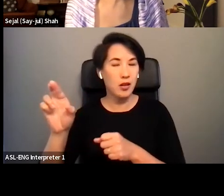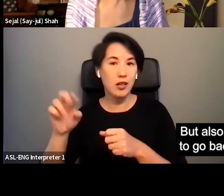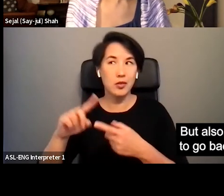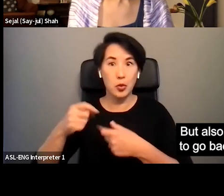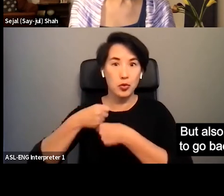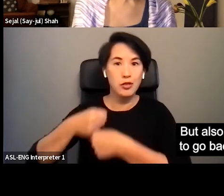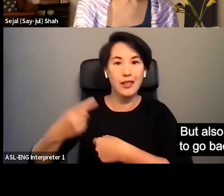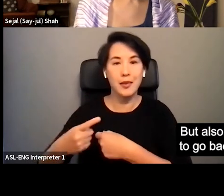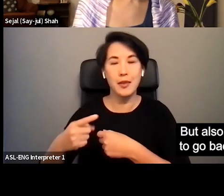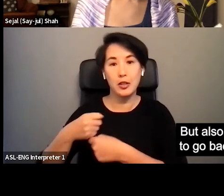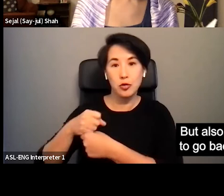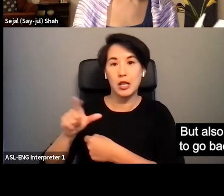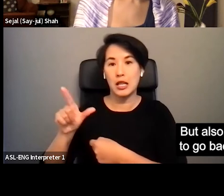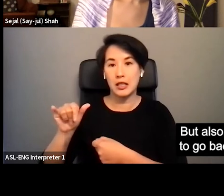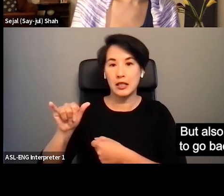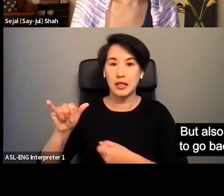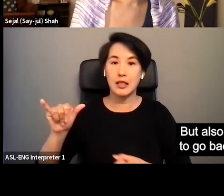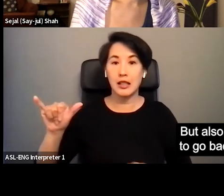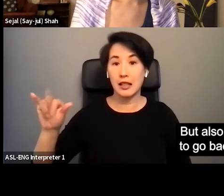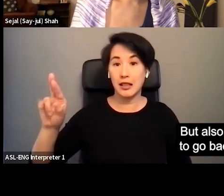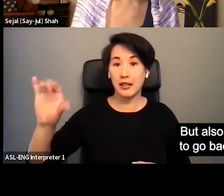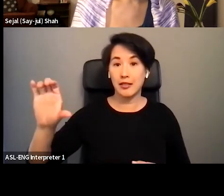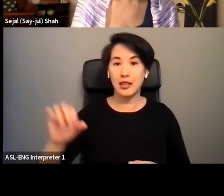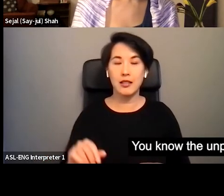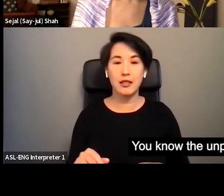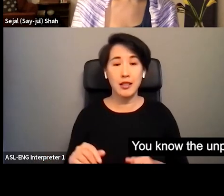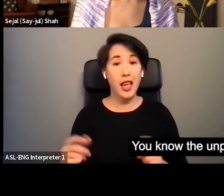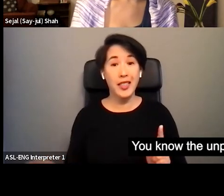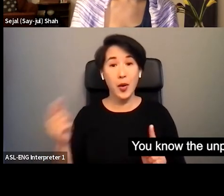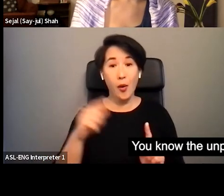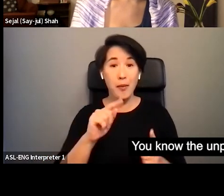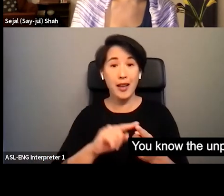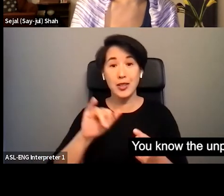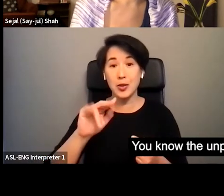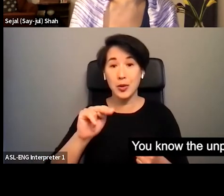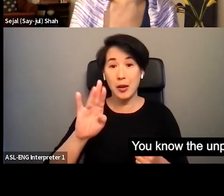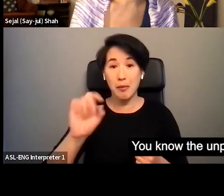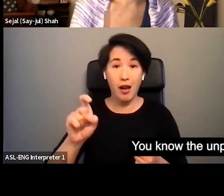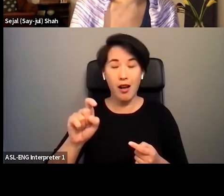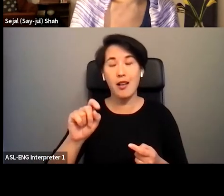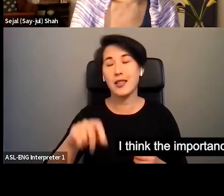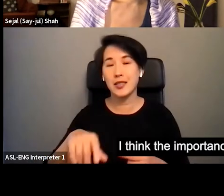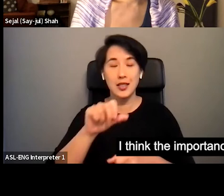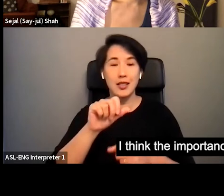lyric, but also just, I'm gonna go back to inbox hell, you know, the unpaid work of getting paid.